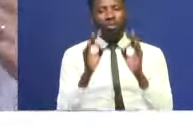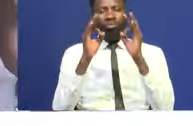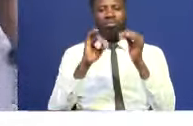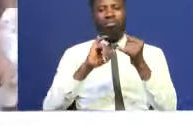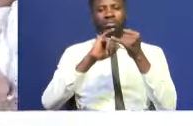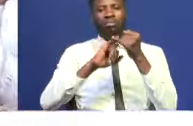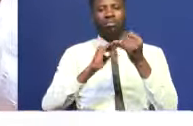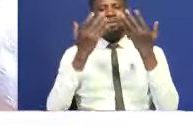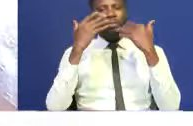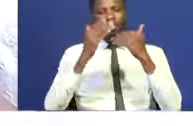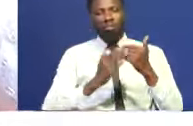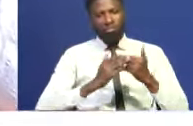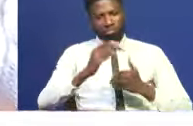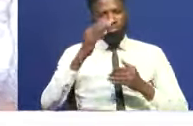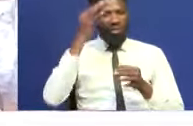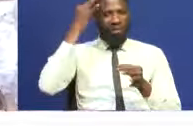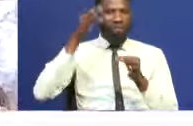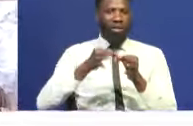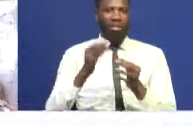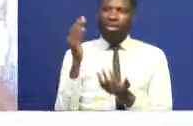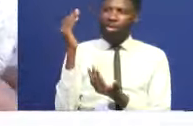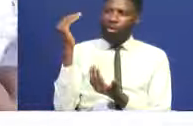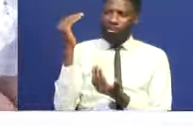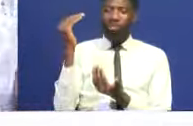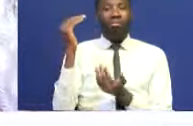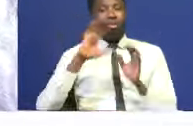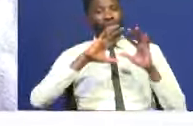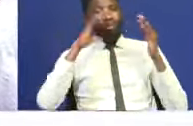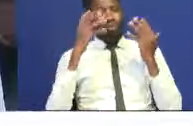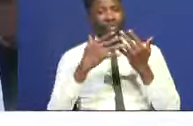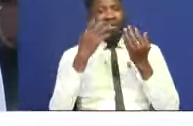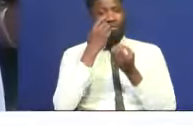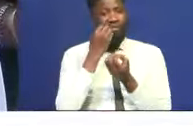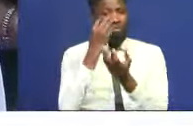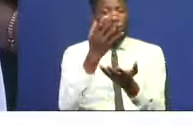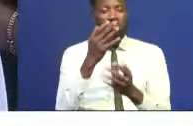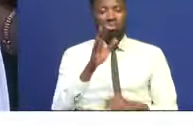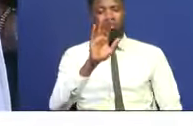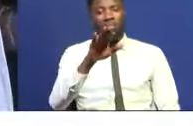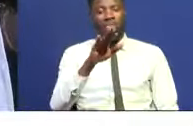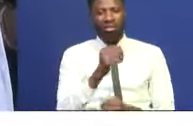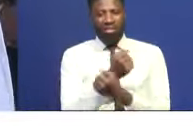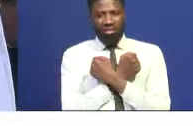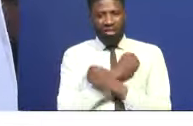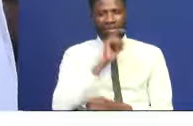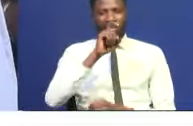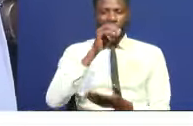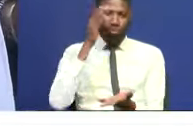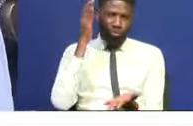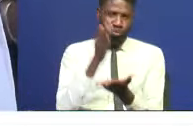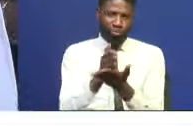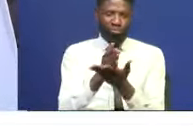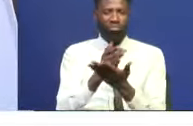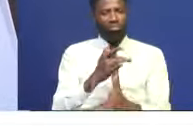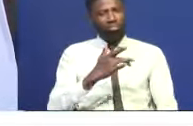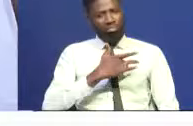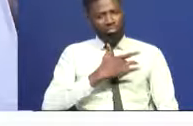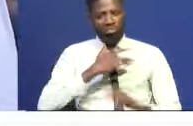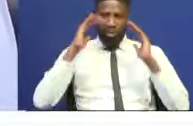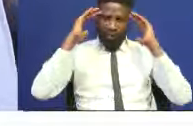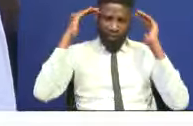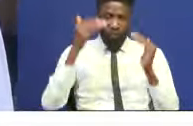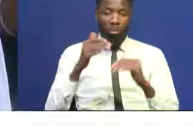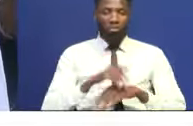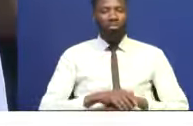journey woven with faith and hope, with a clear message to the world that love only needs truth and commitment, and that